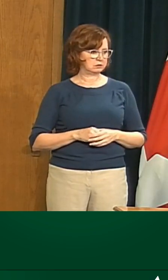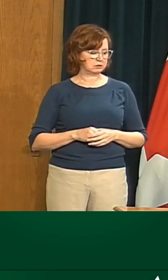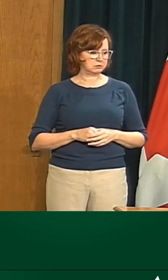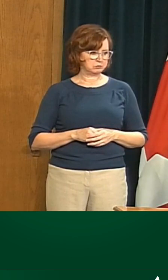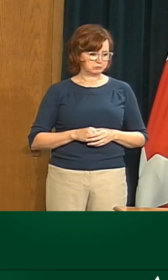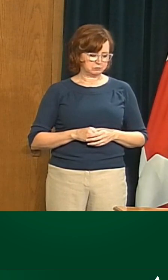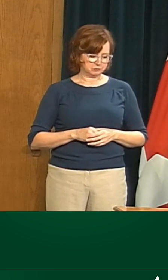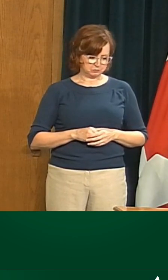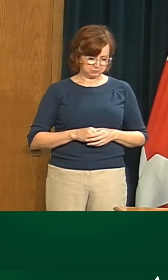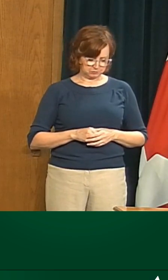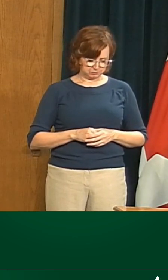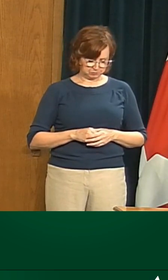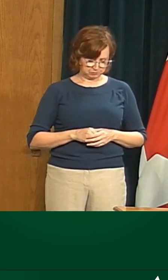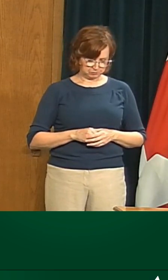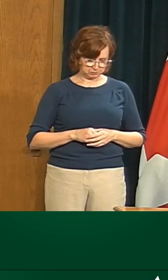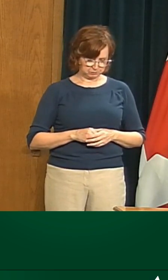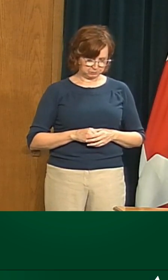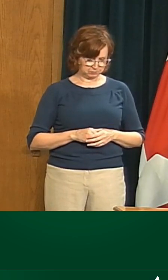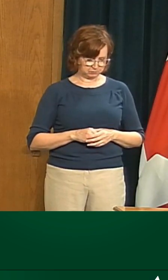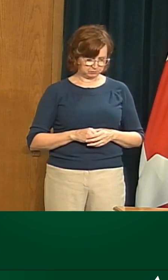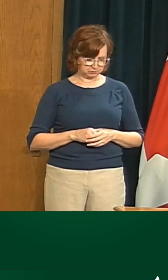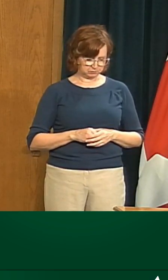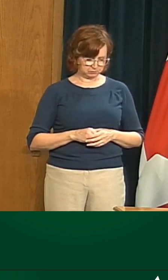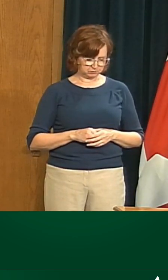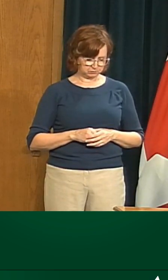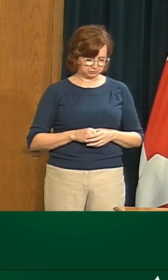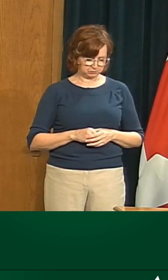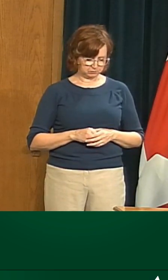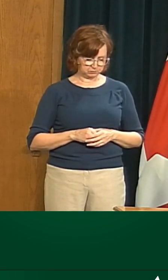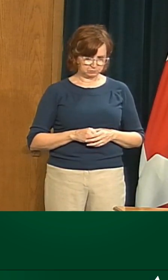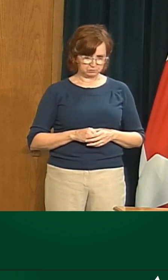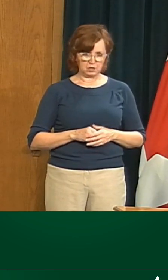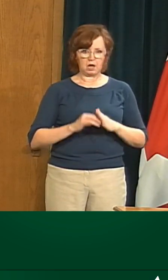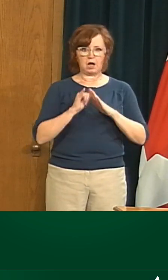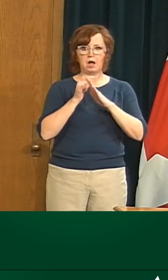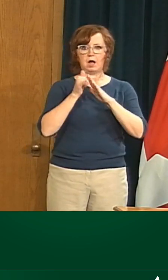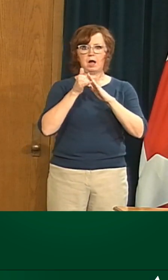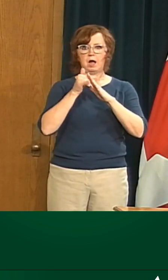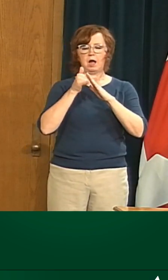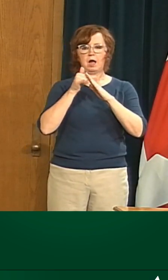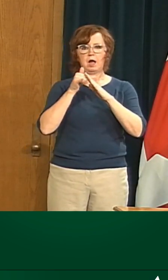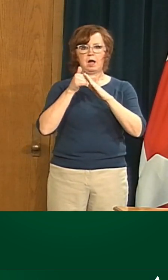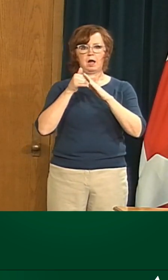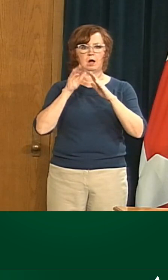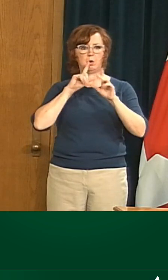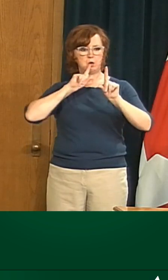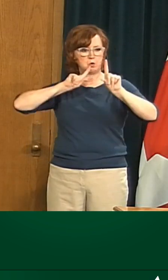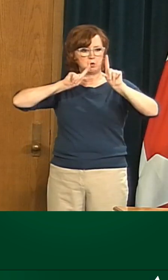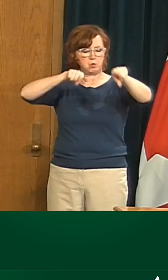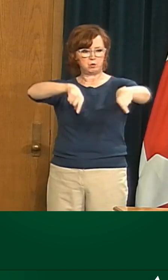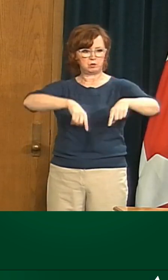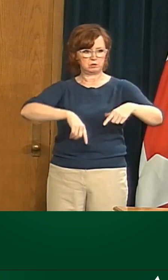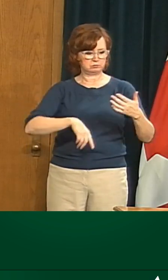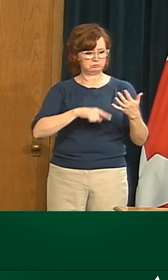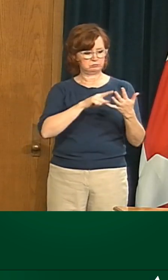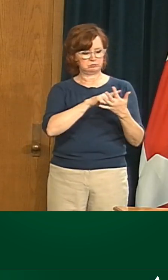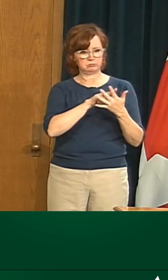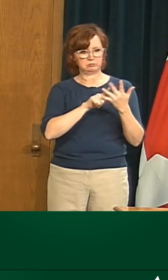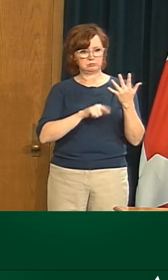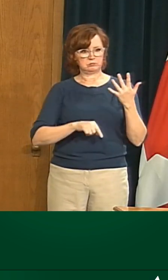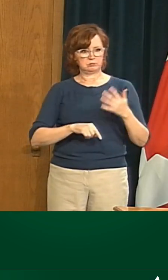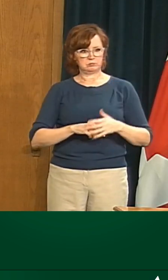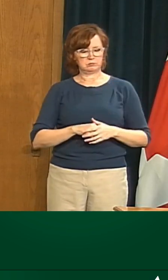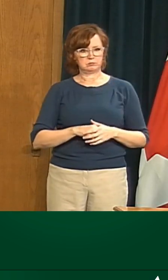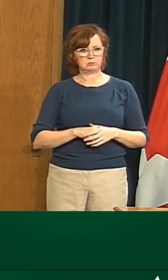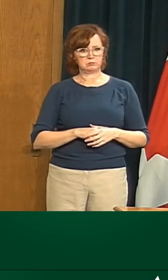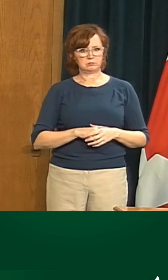kind of enforcement and or teeth that these are going to have, because there are a lot of requirements that are in this document for places to have when they